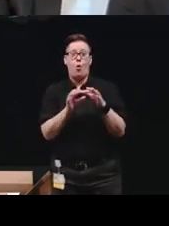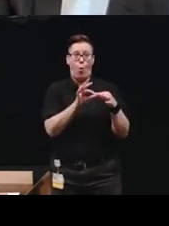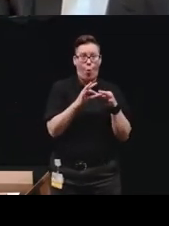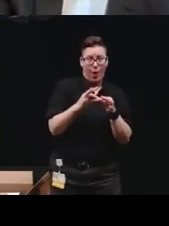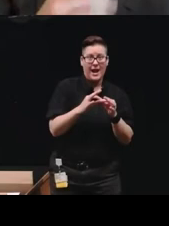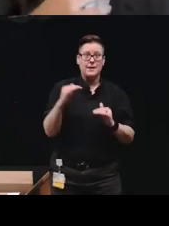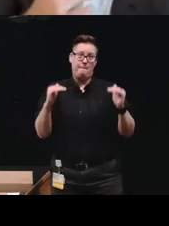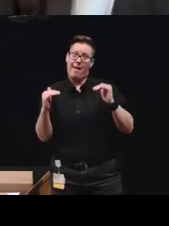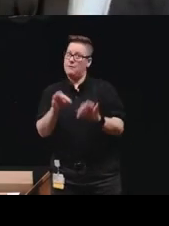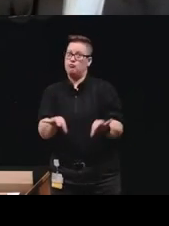quite preserved.